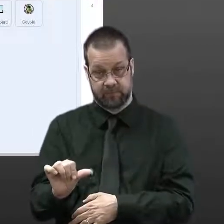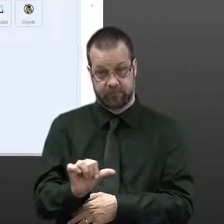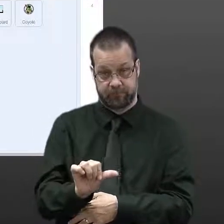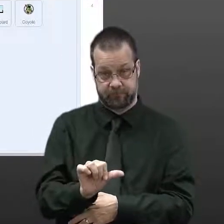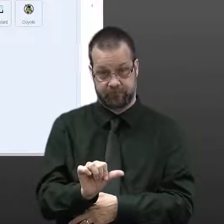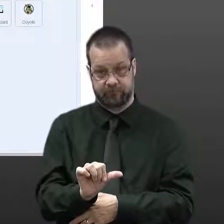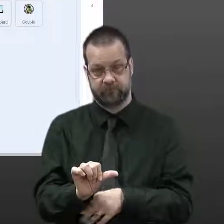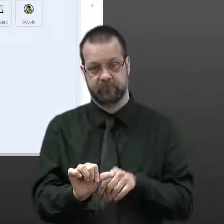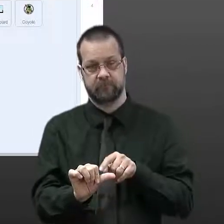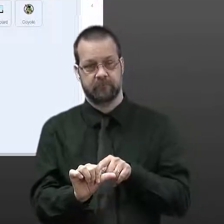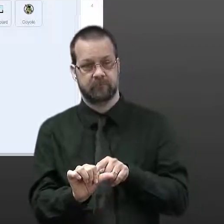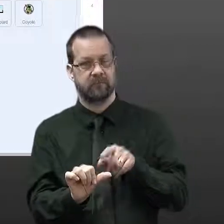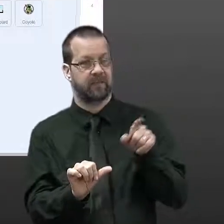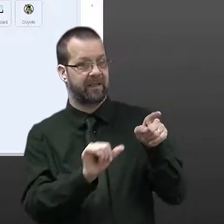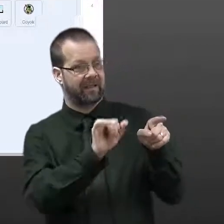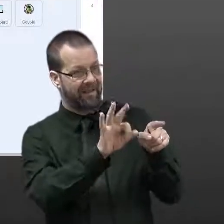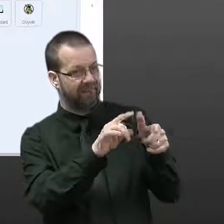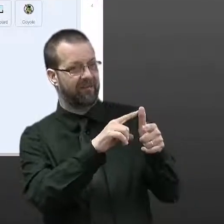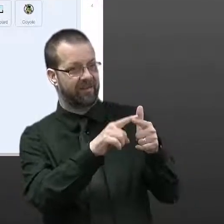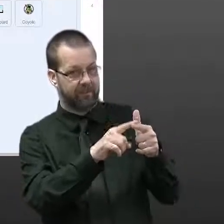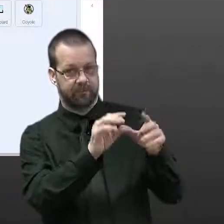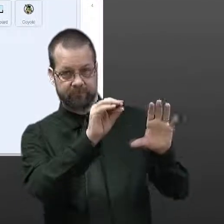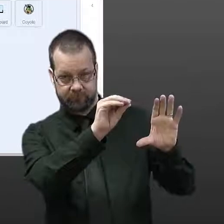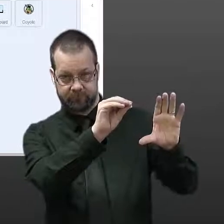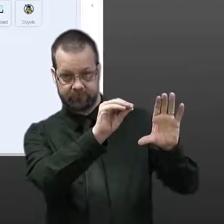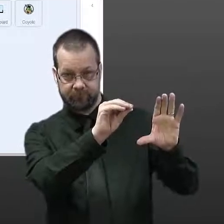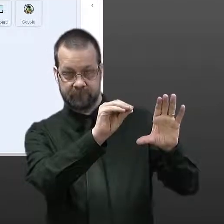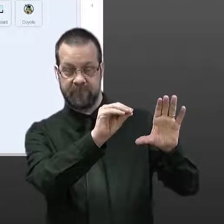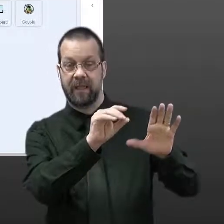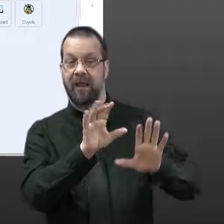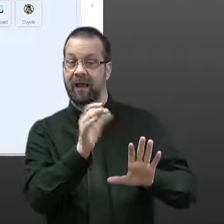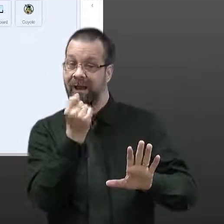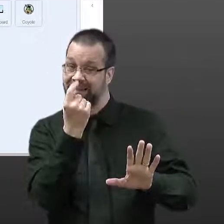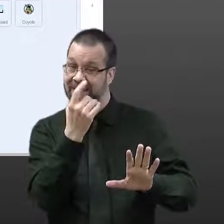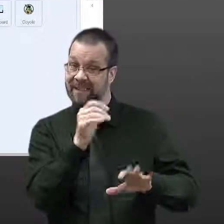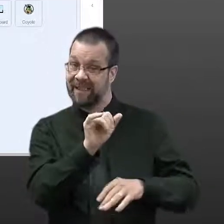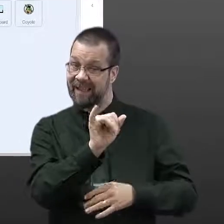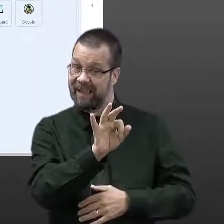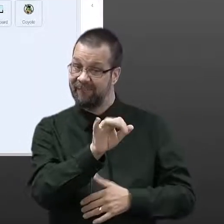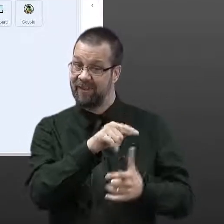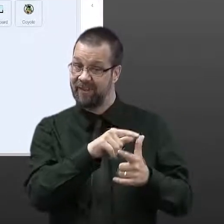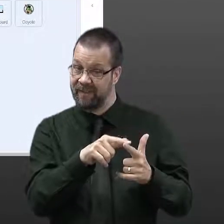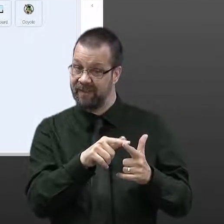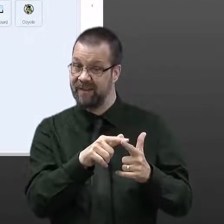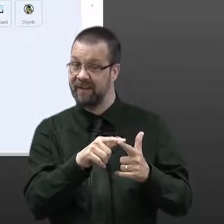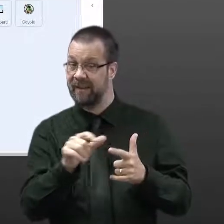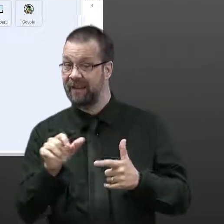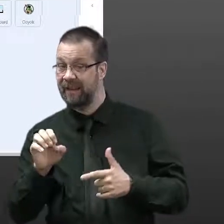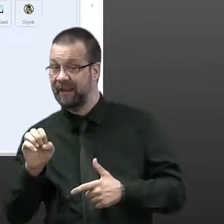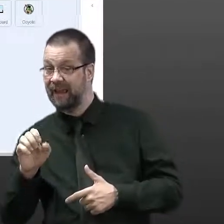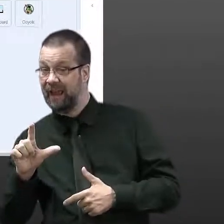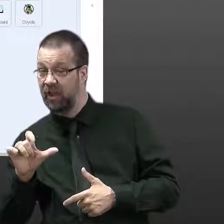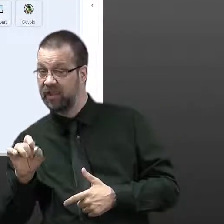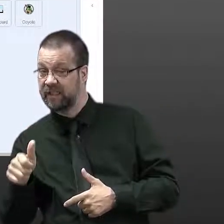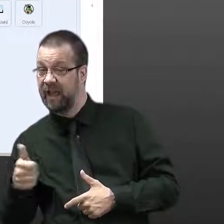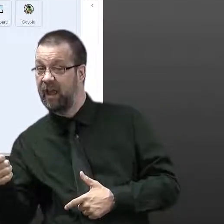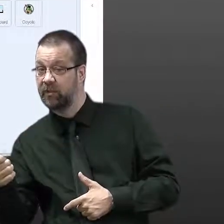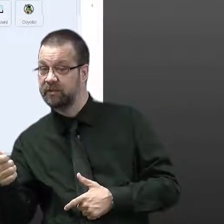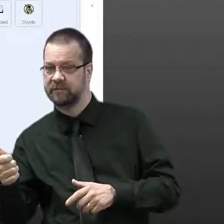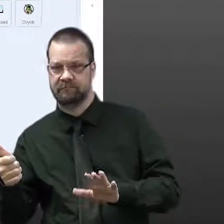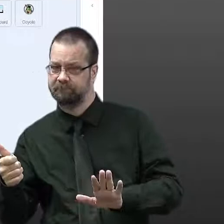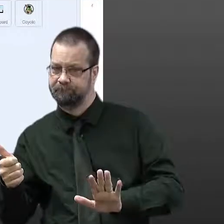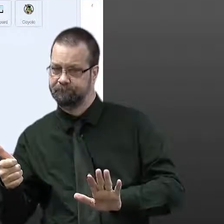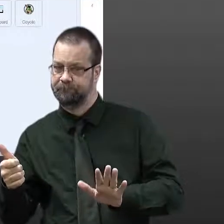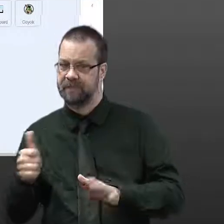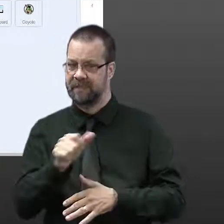left side. So we'll need another if then block from control. Make sure that you're grabbing just the if then and not the if